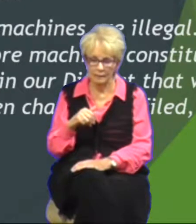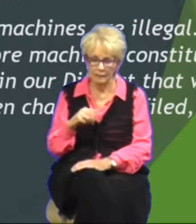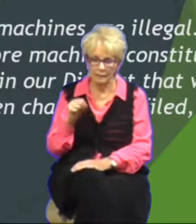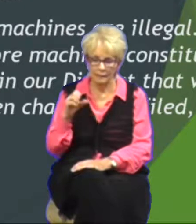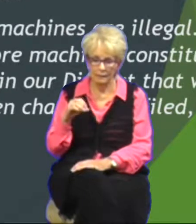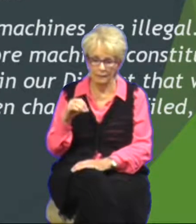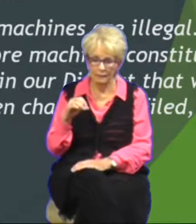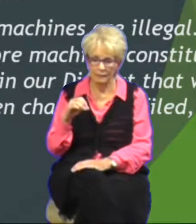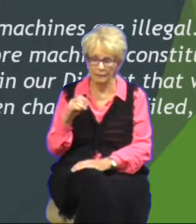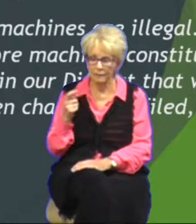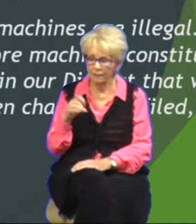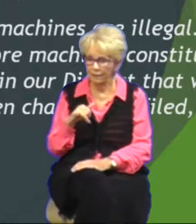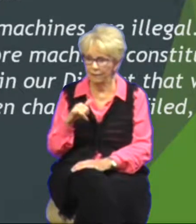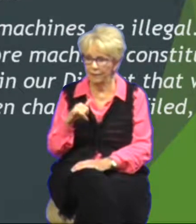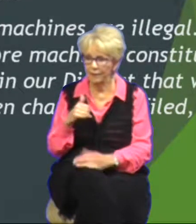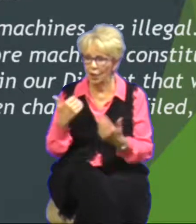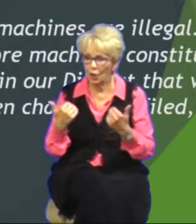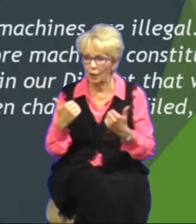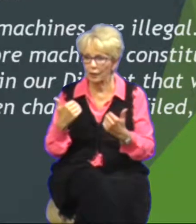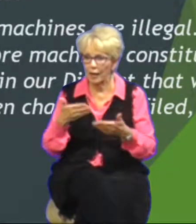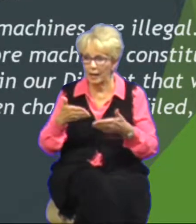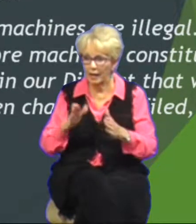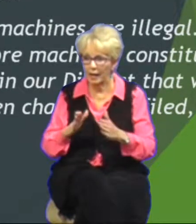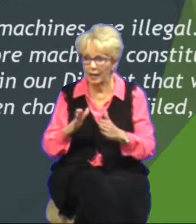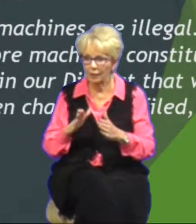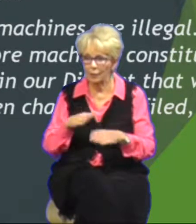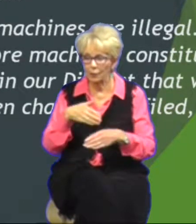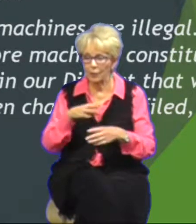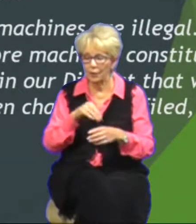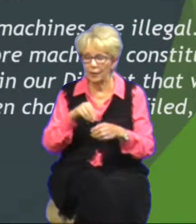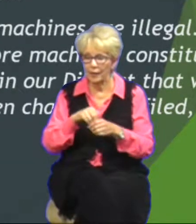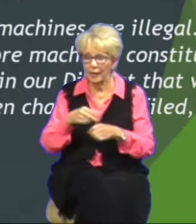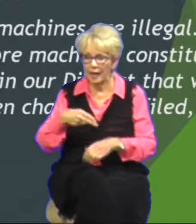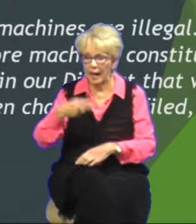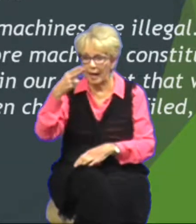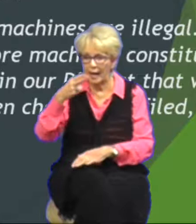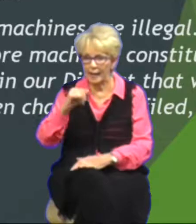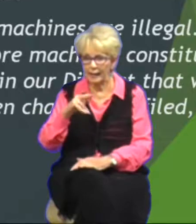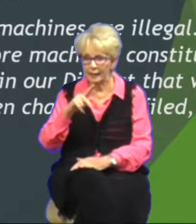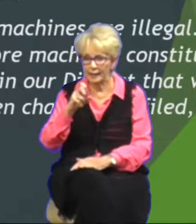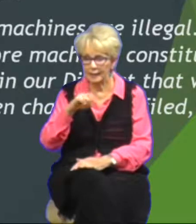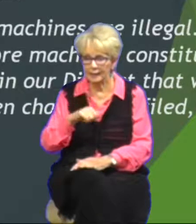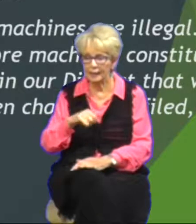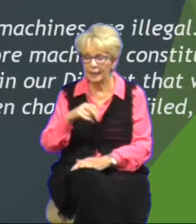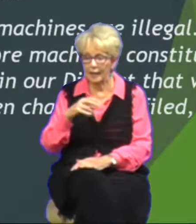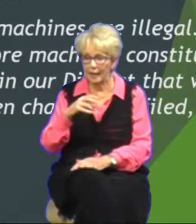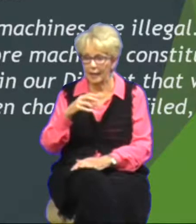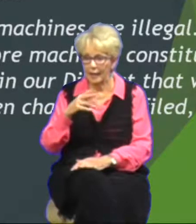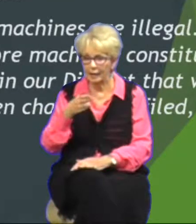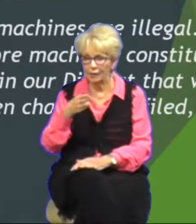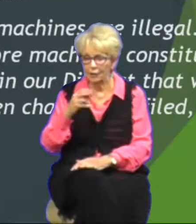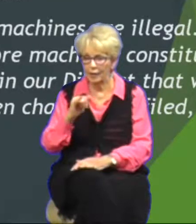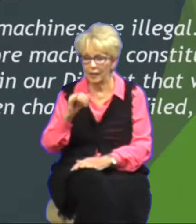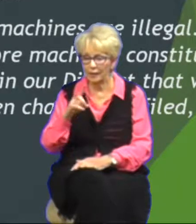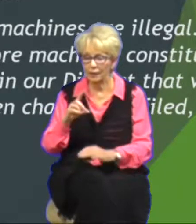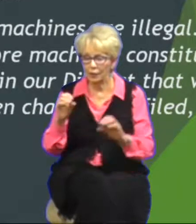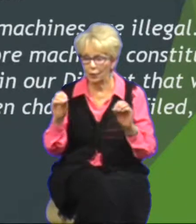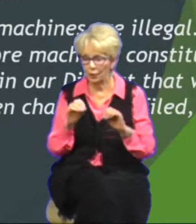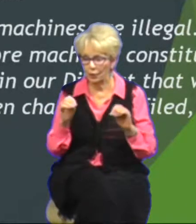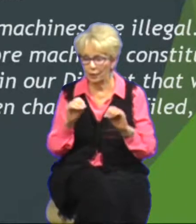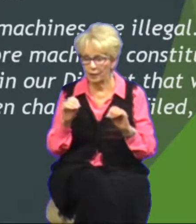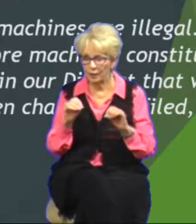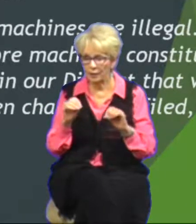So they currently are allowed within the high intensity district, or the HID, with